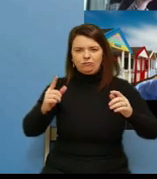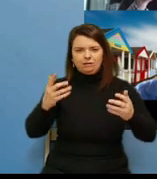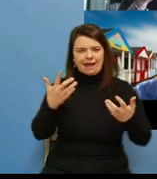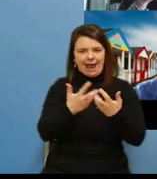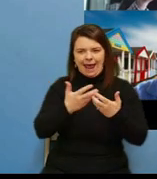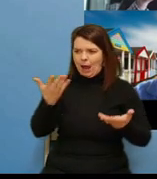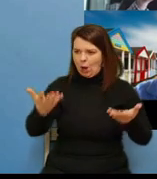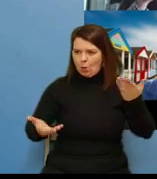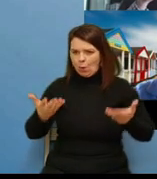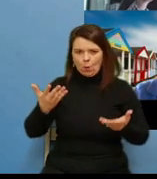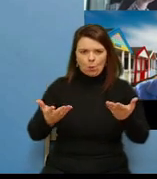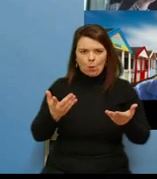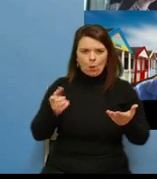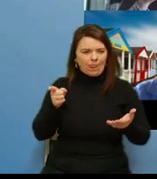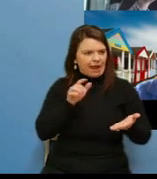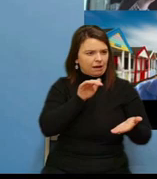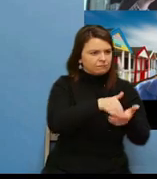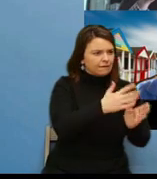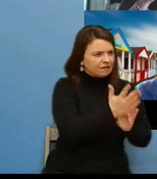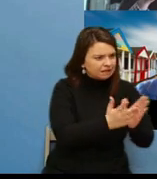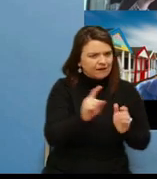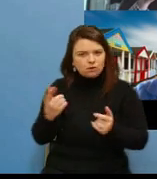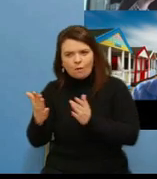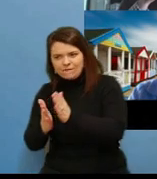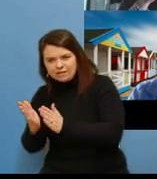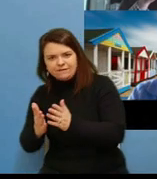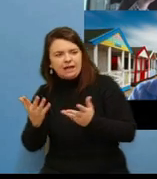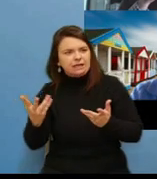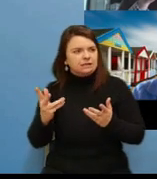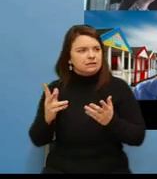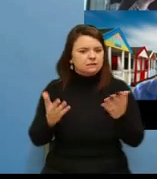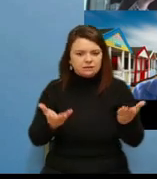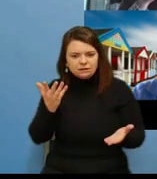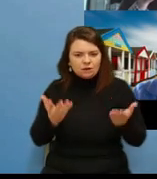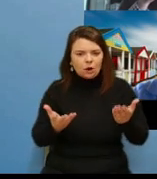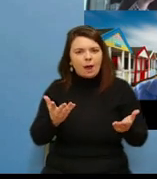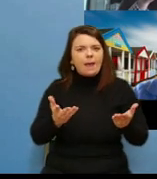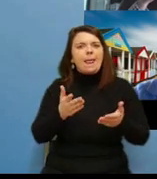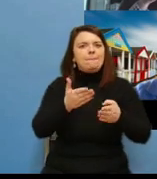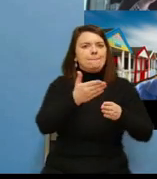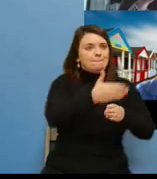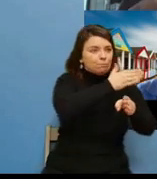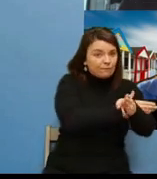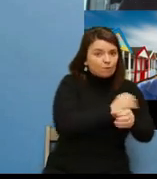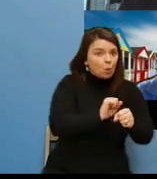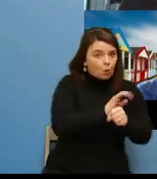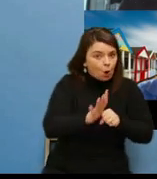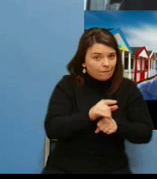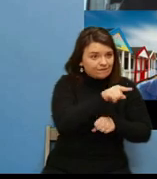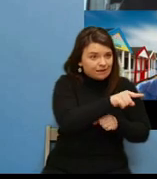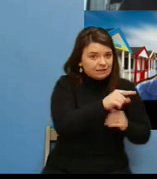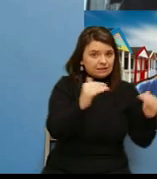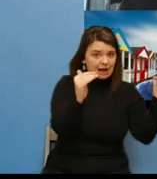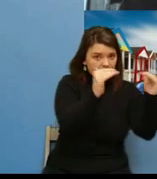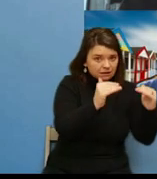of attendances had returned, was that the same form of attendance, if you like, as primary care would have been